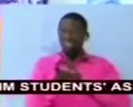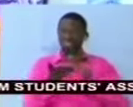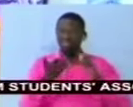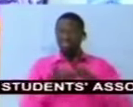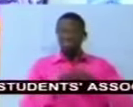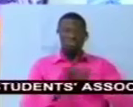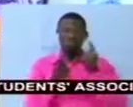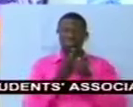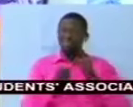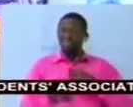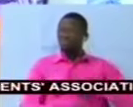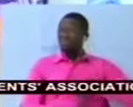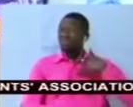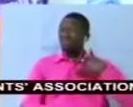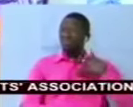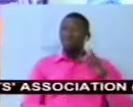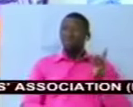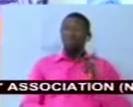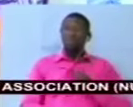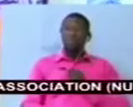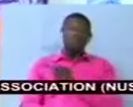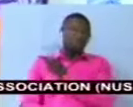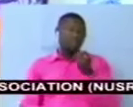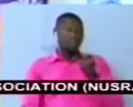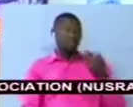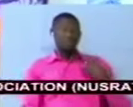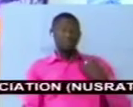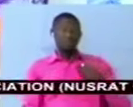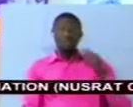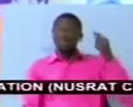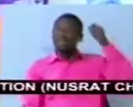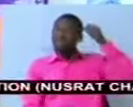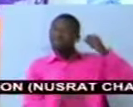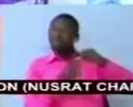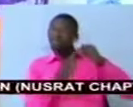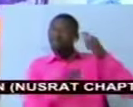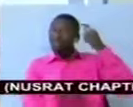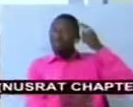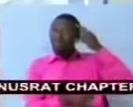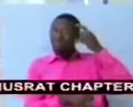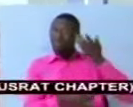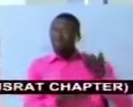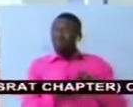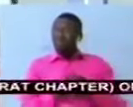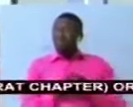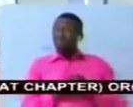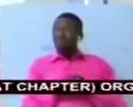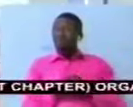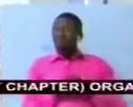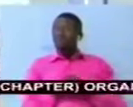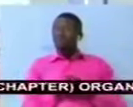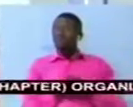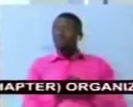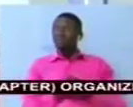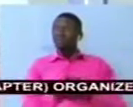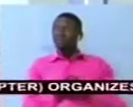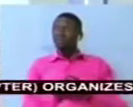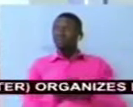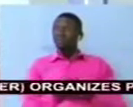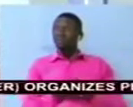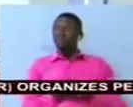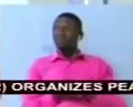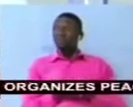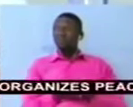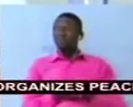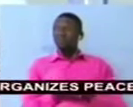still feel but what they had up at the back I wasn't too particularly bothered about being arrested